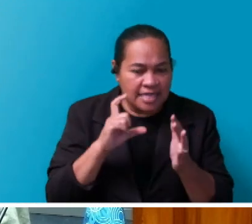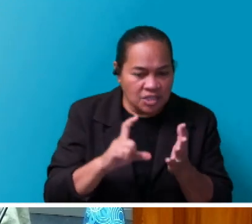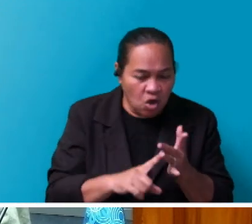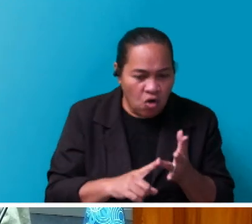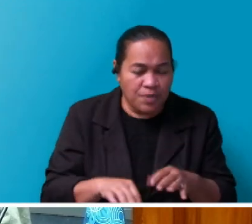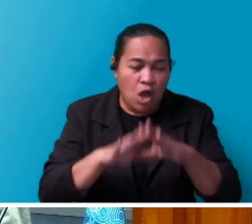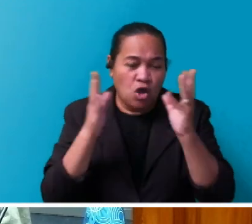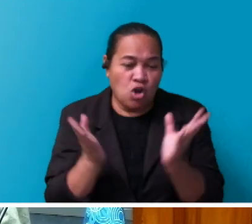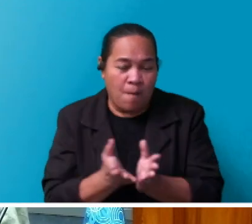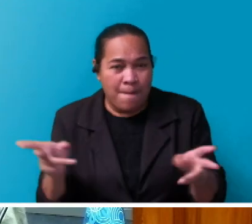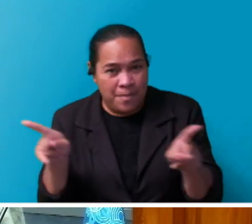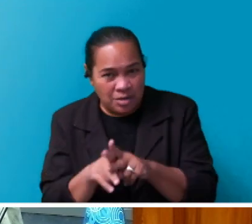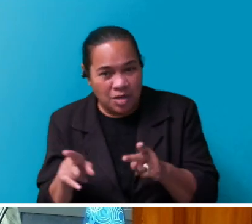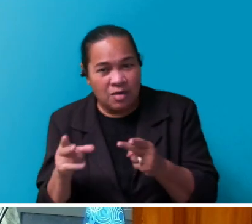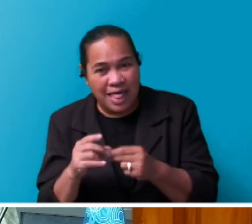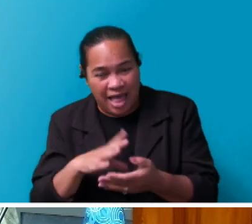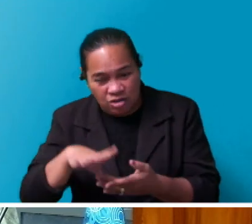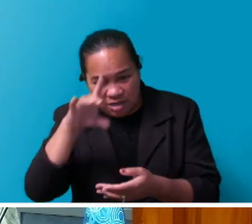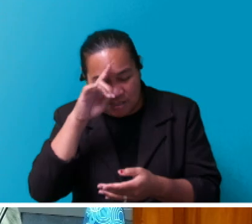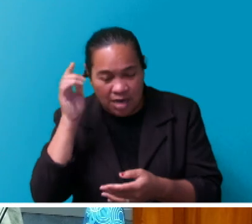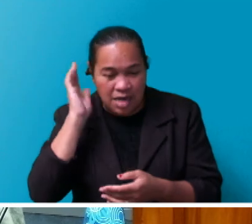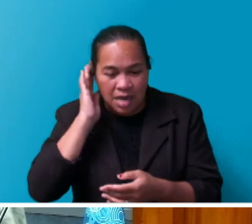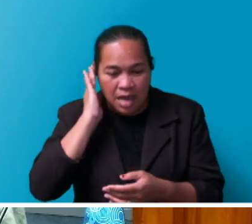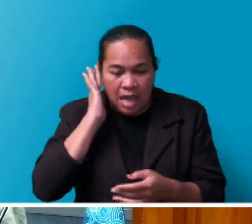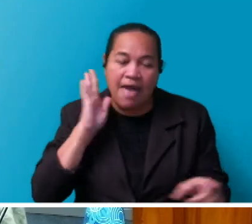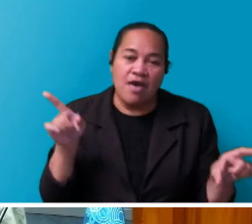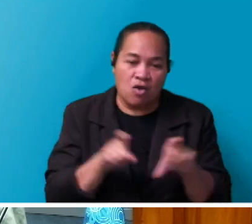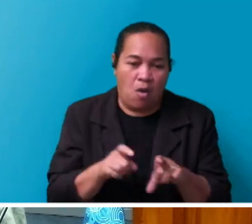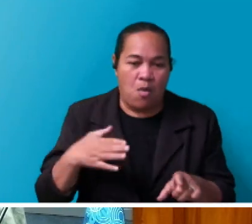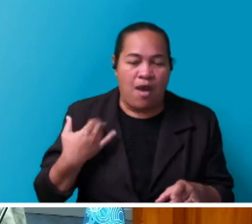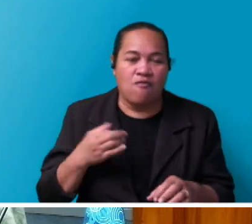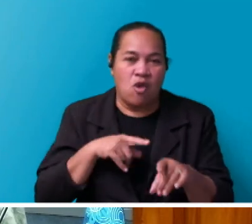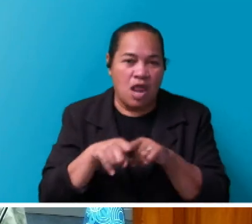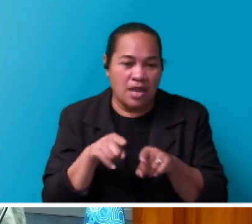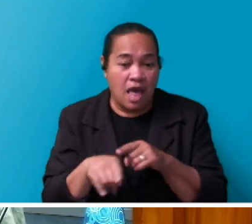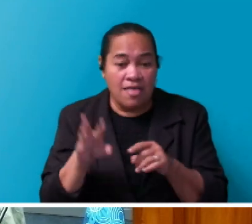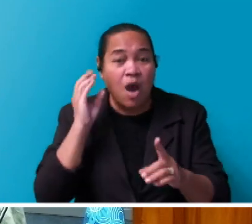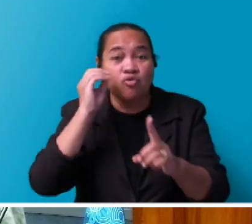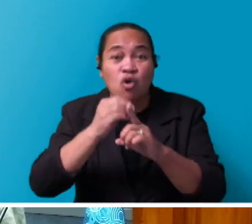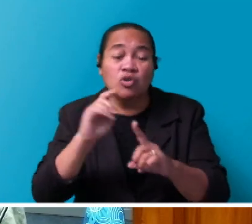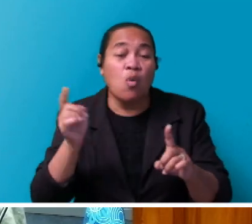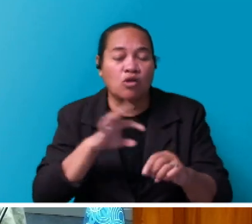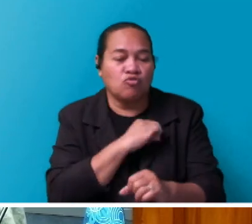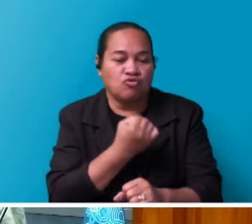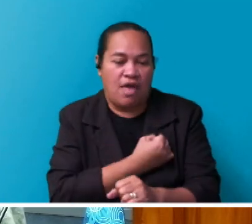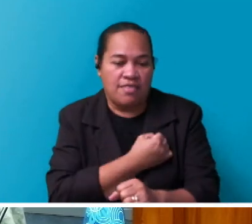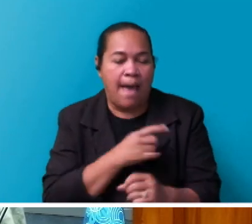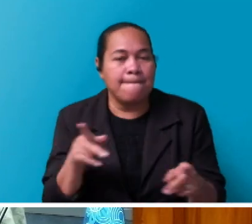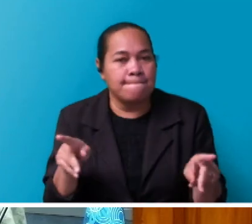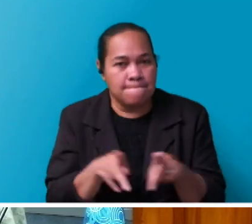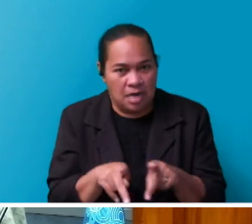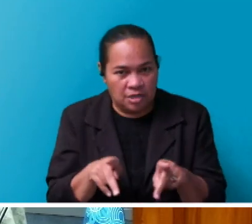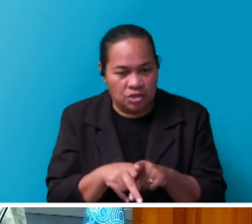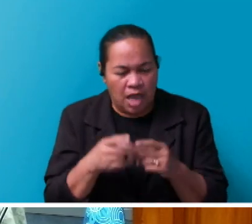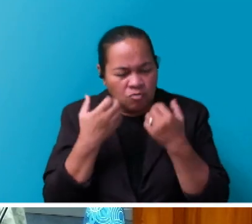Education, and the Commonwealth of Learning. The goals of this meeting was to strengthen partnership and